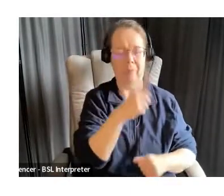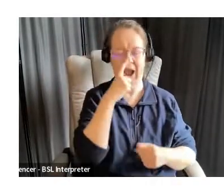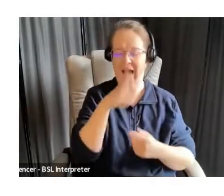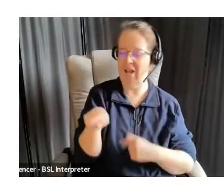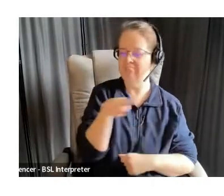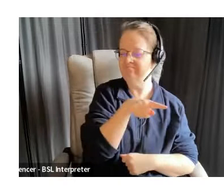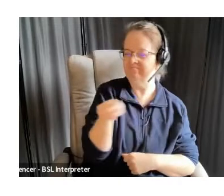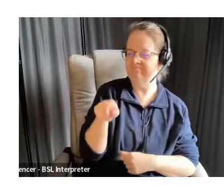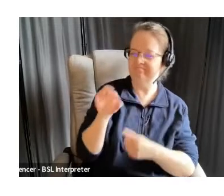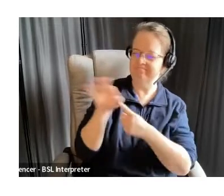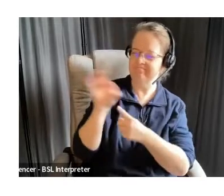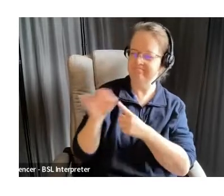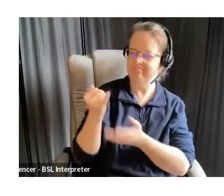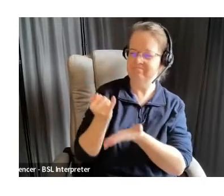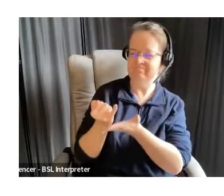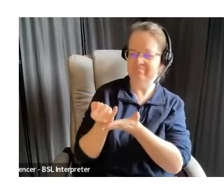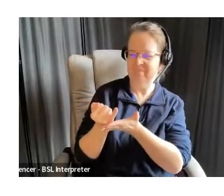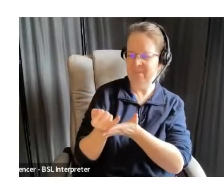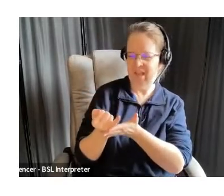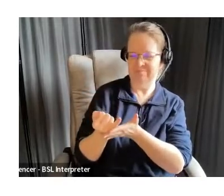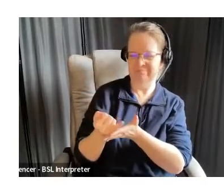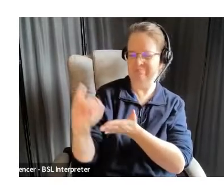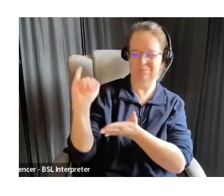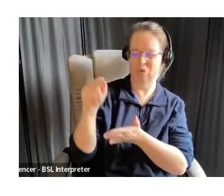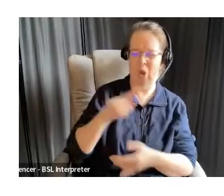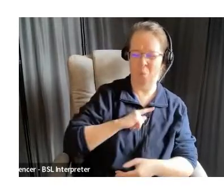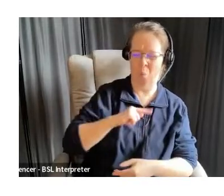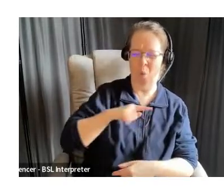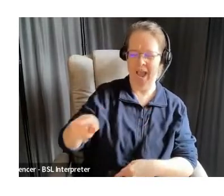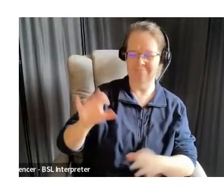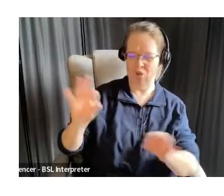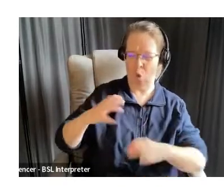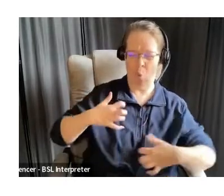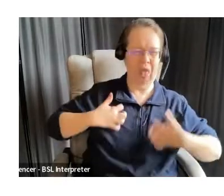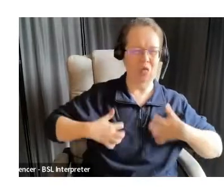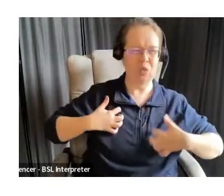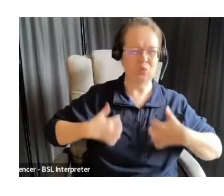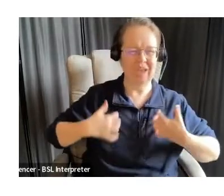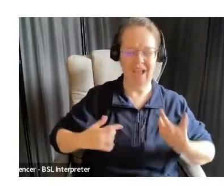candidates based on their perceived lack of enthusiasm?